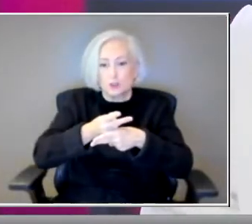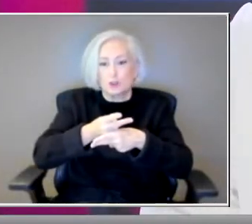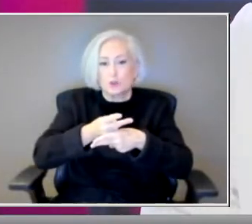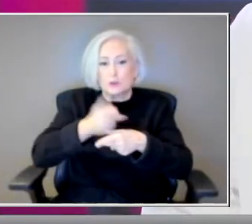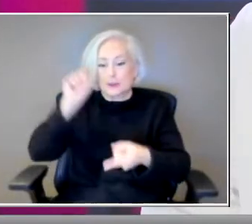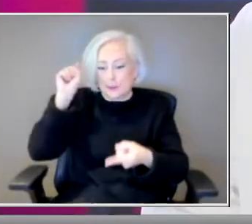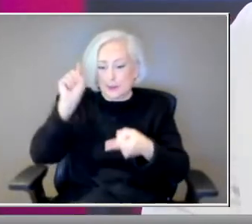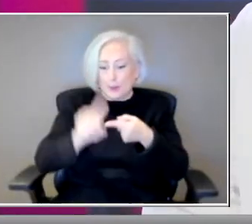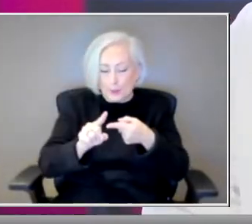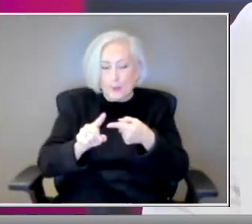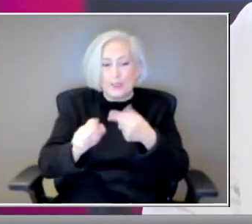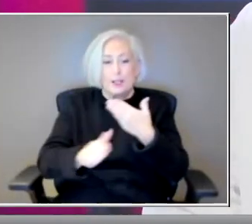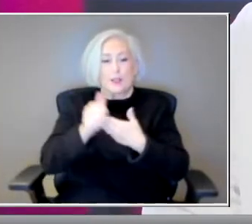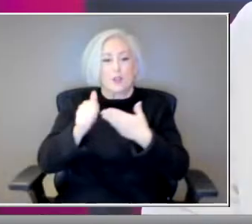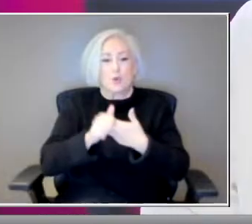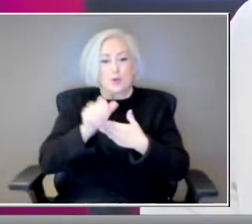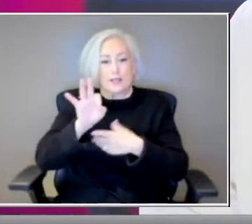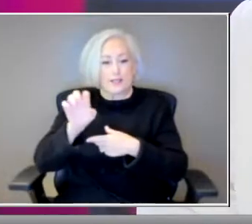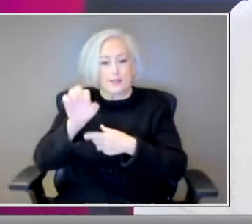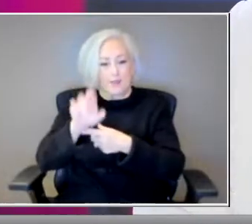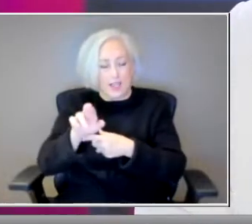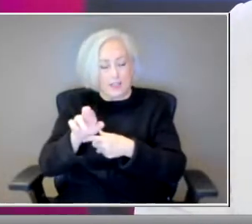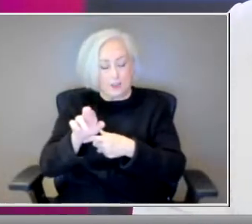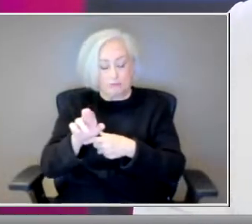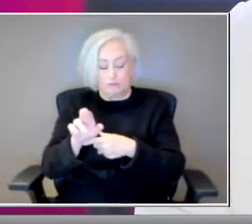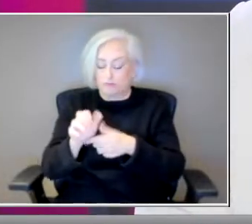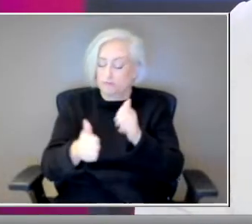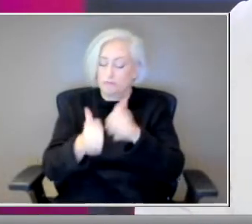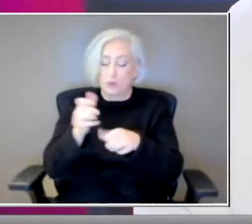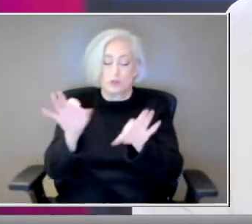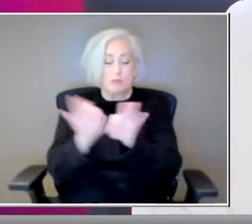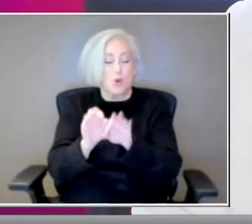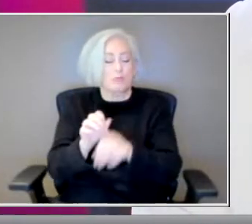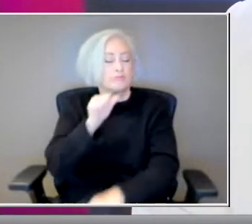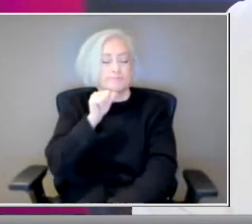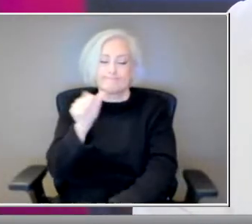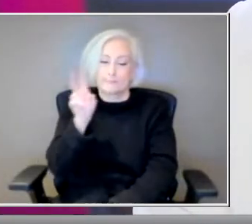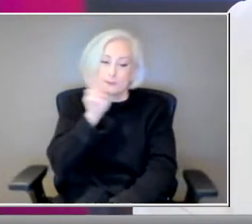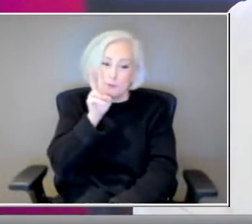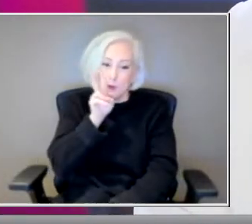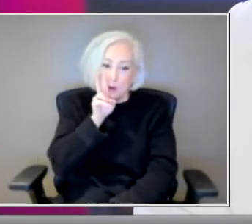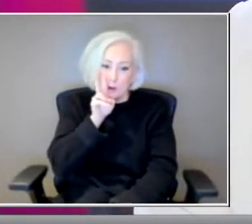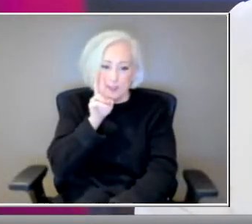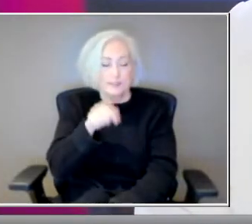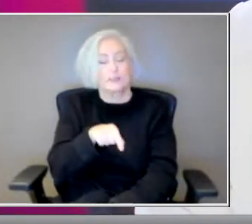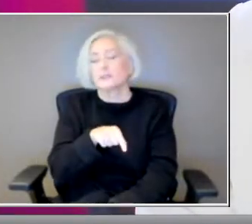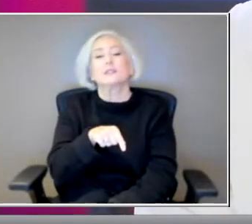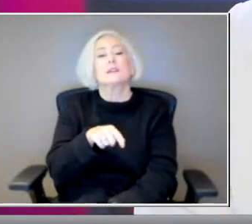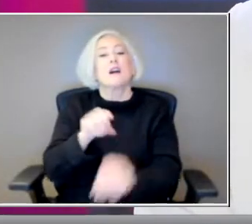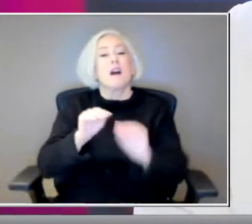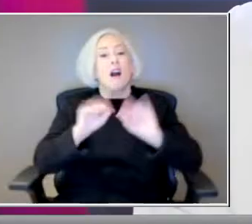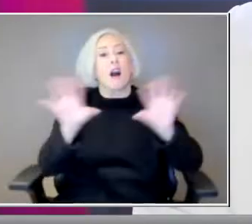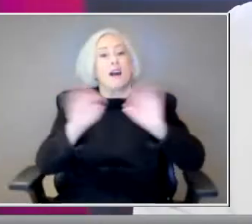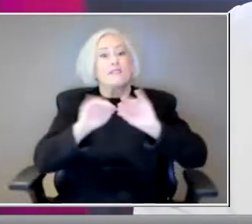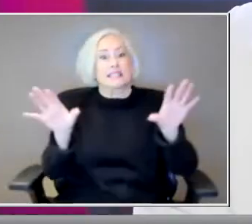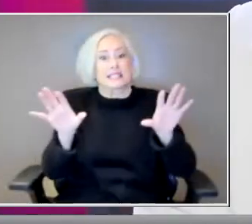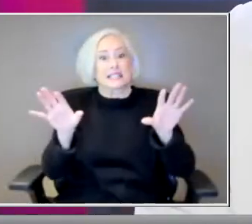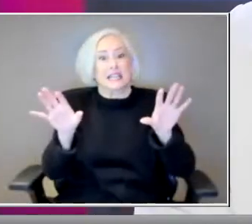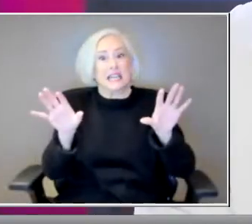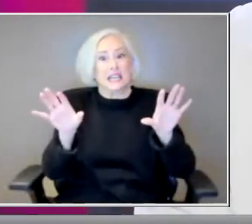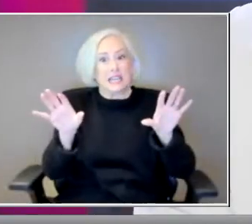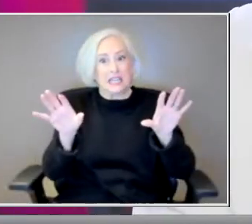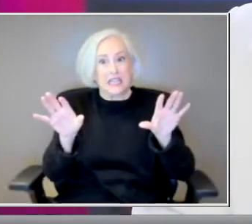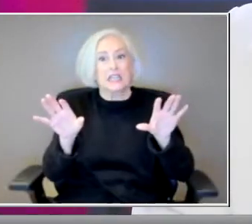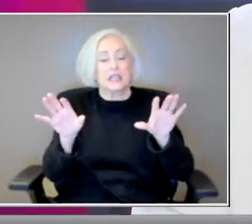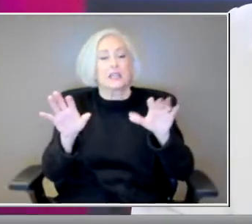probably the best thing you can do for your health. And then obviously the threshold to treat for each of the risk